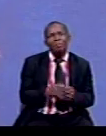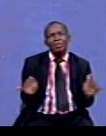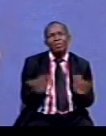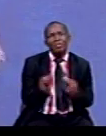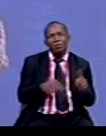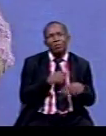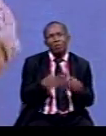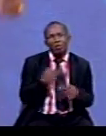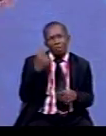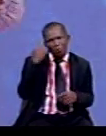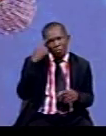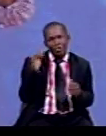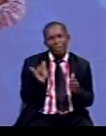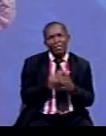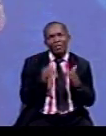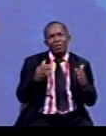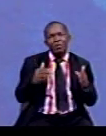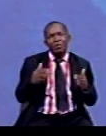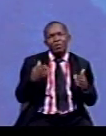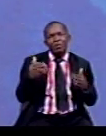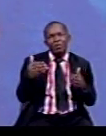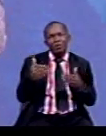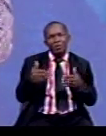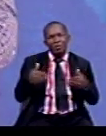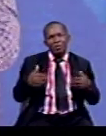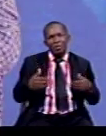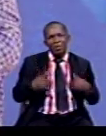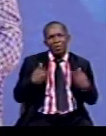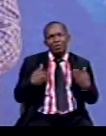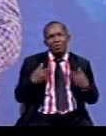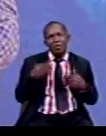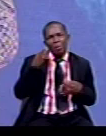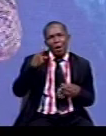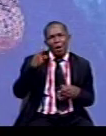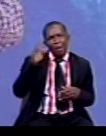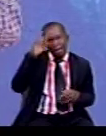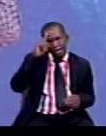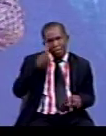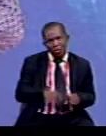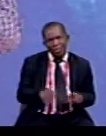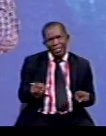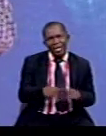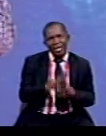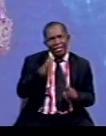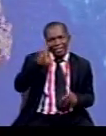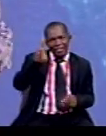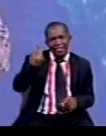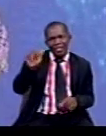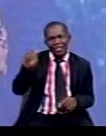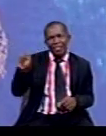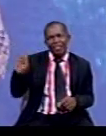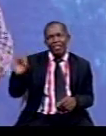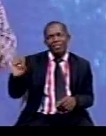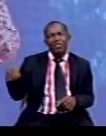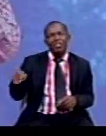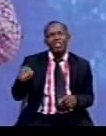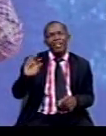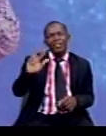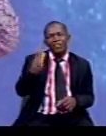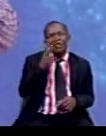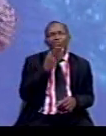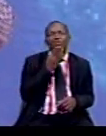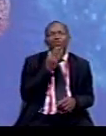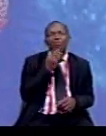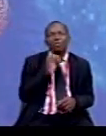and Abednego. At the time they were taken to Babylon, the Bible says that they were teenagers, they were very young people. But even